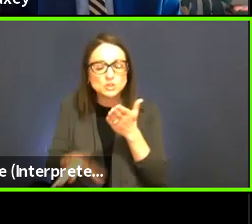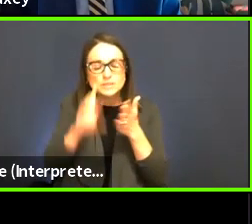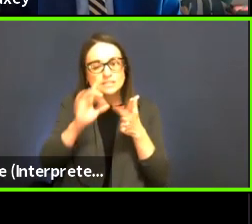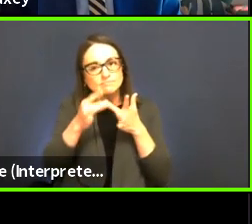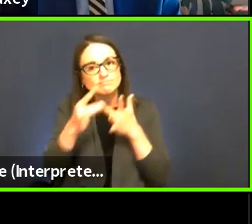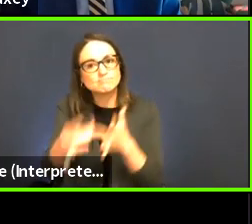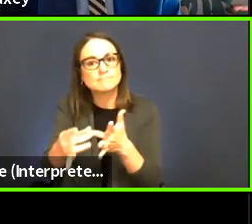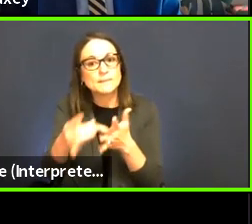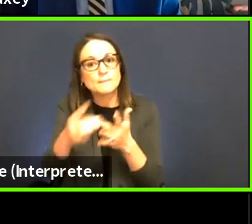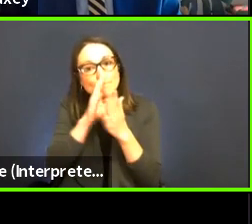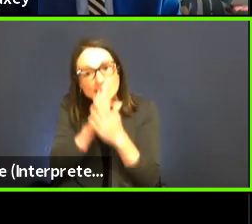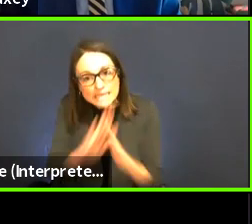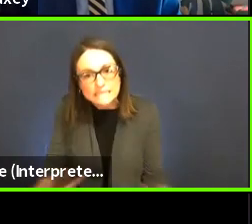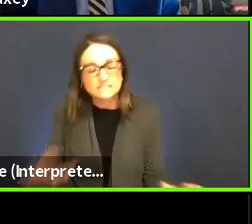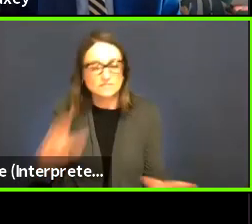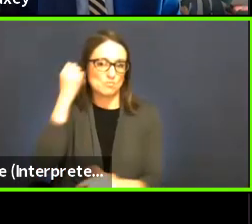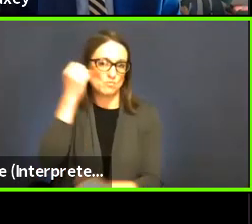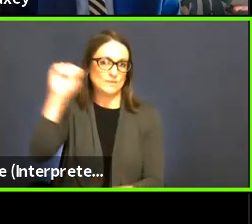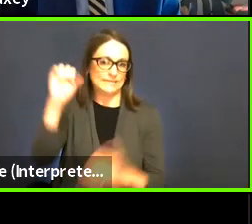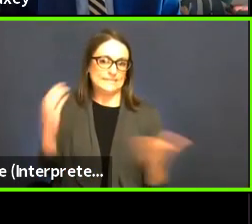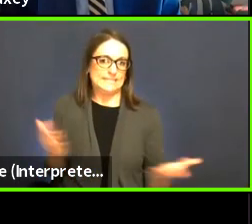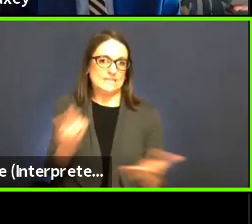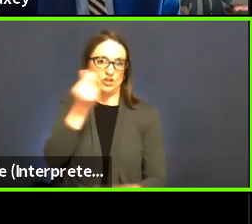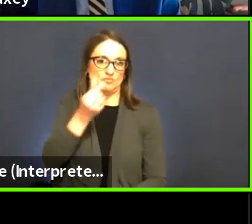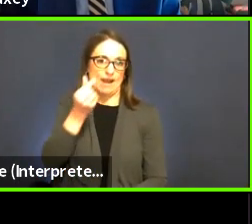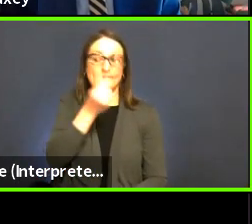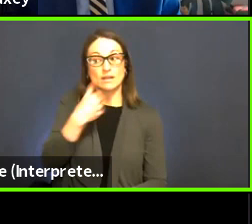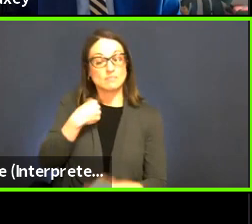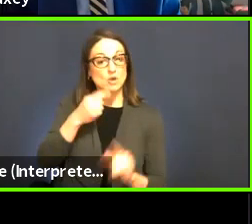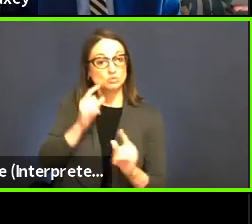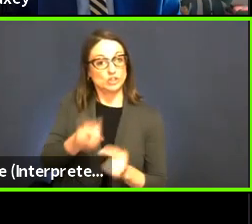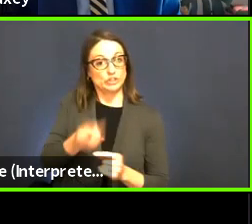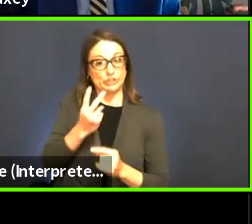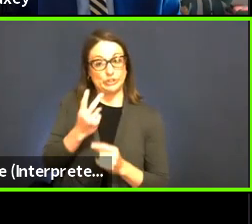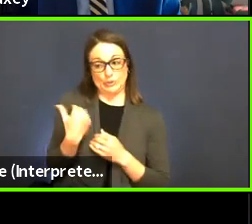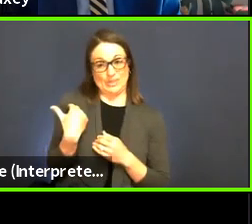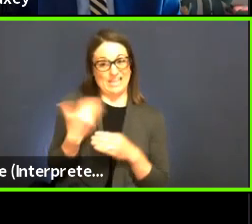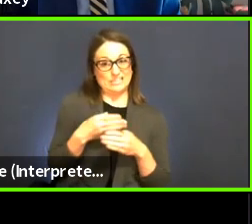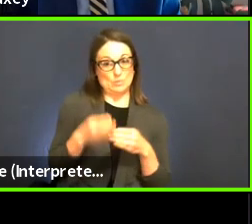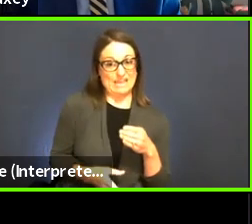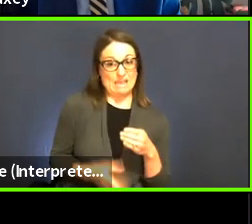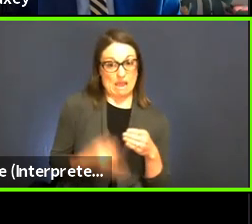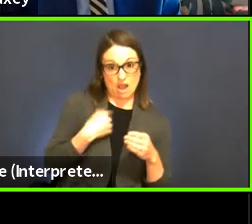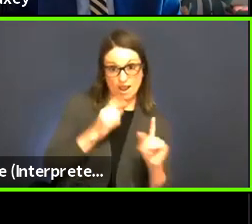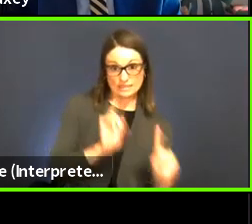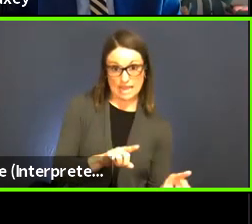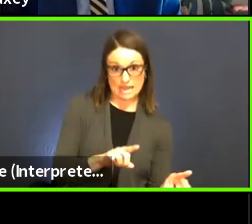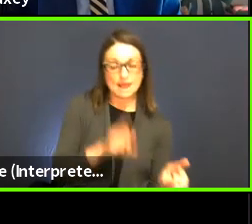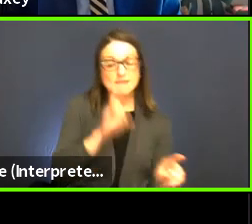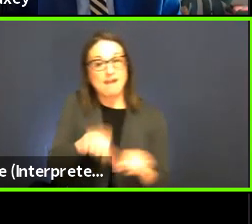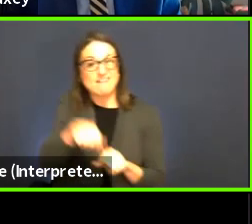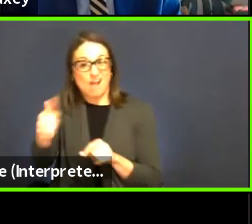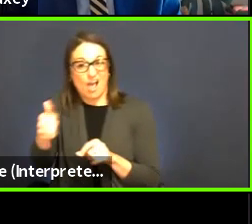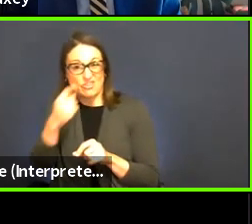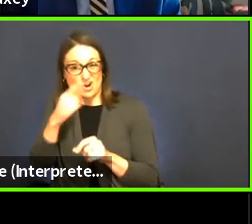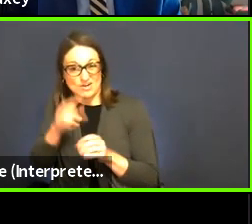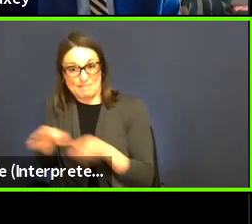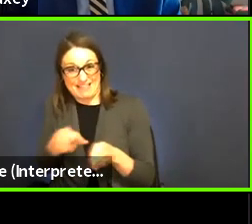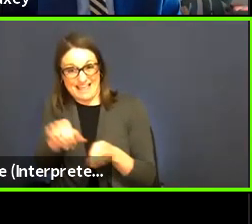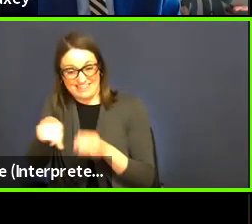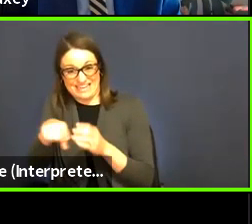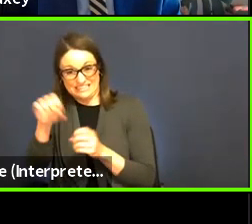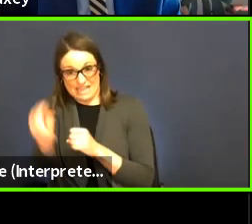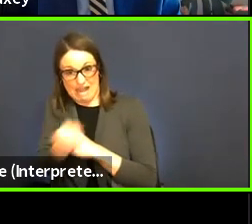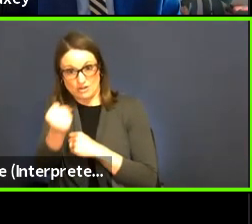here in Greeley. There were 2 last weekend that I attended, and another is planned for this Saturday, and will actually begin on the